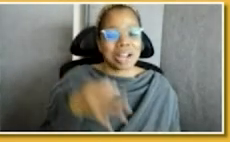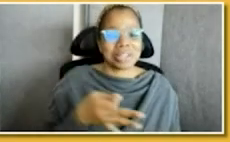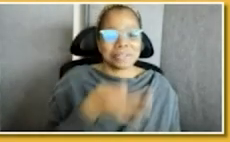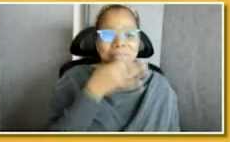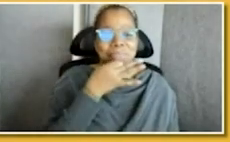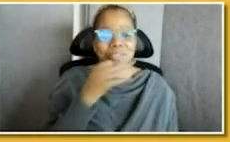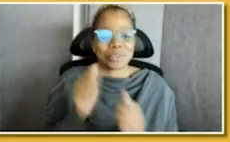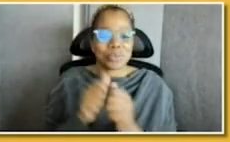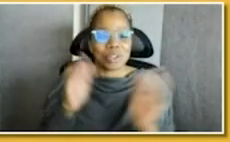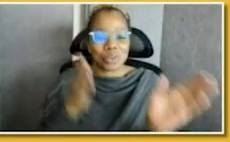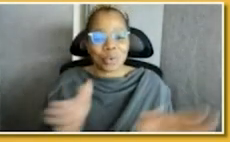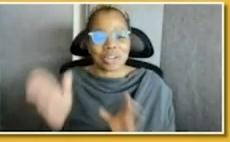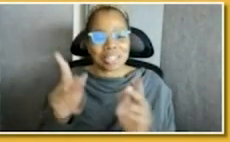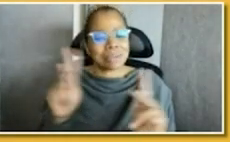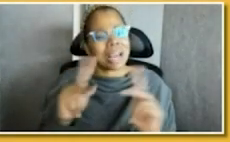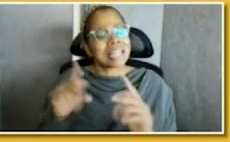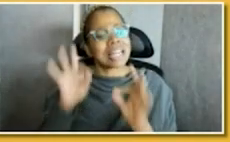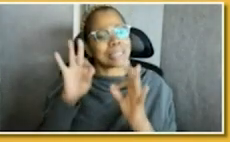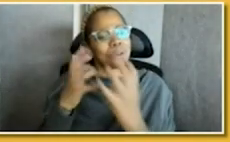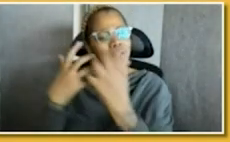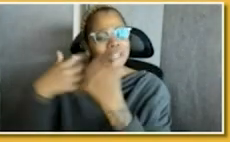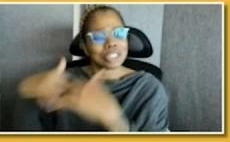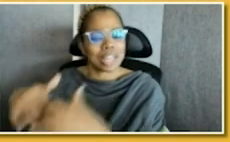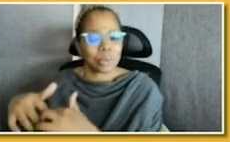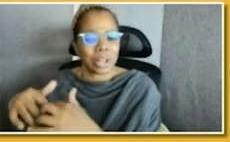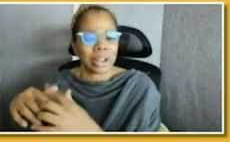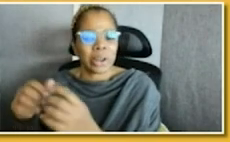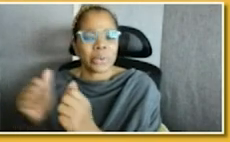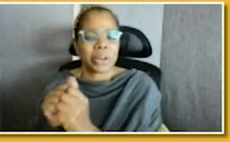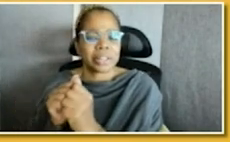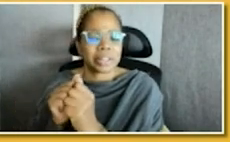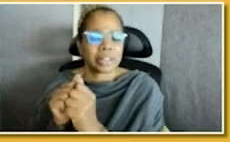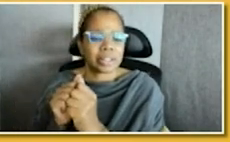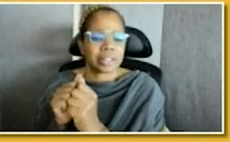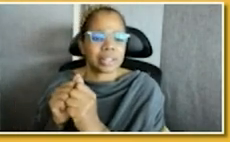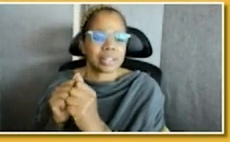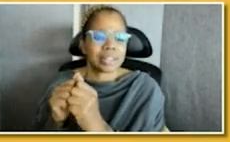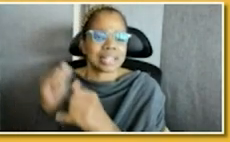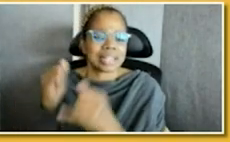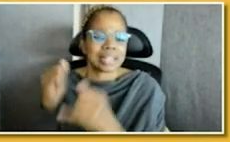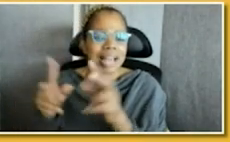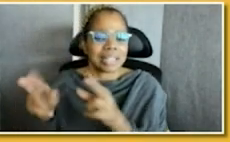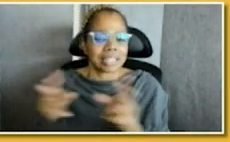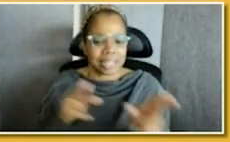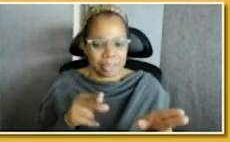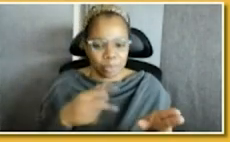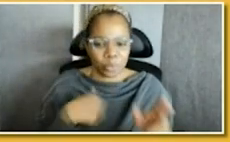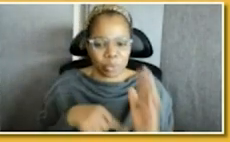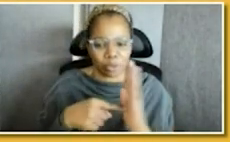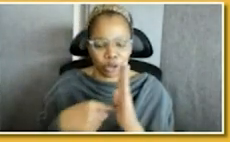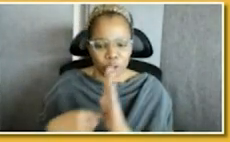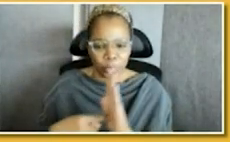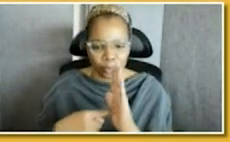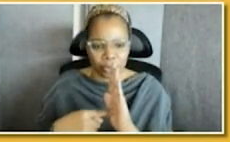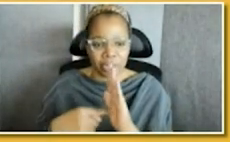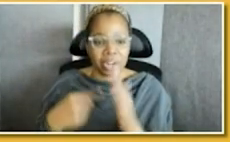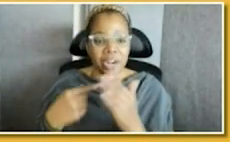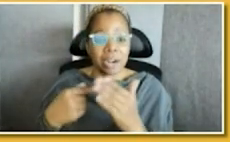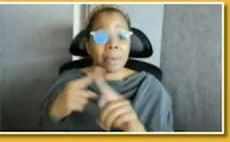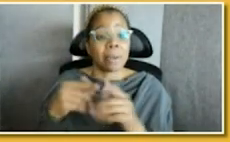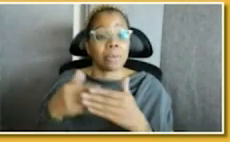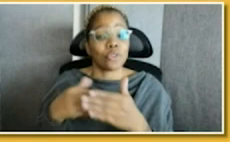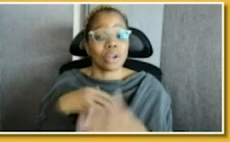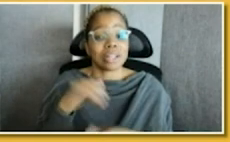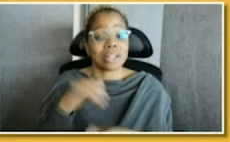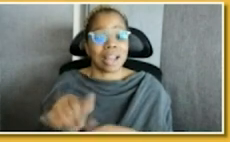also a perfect segue to the last clip that we're going to show. But before I get to that, I just really want to